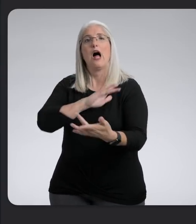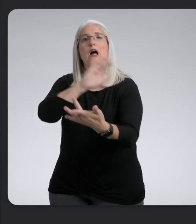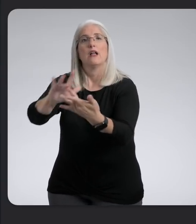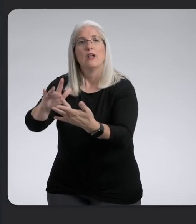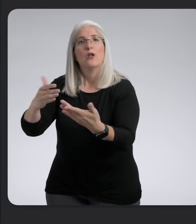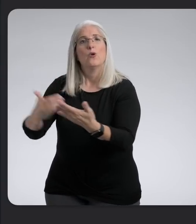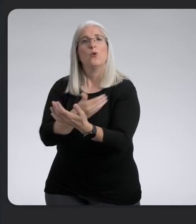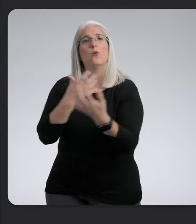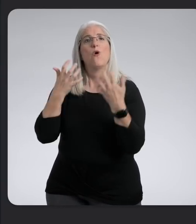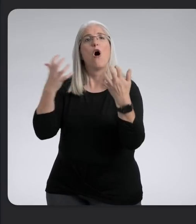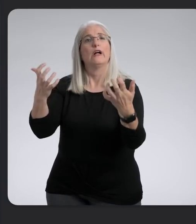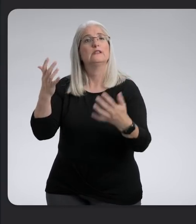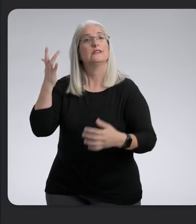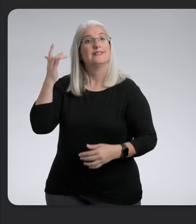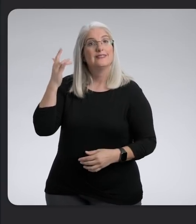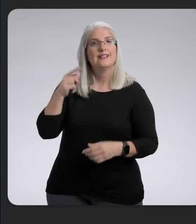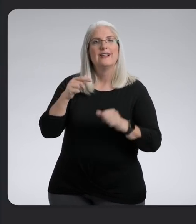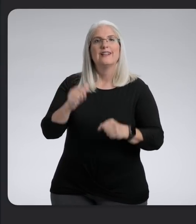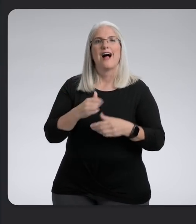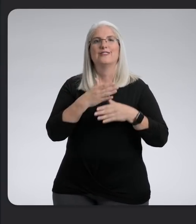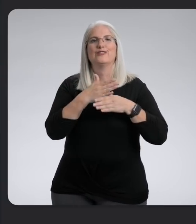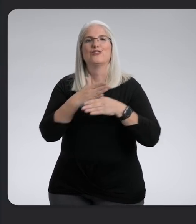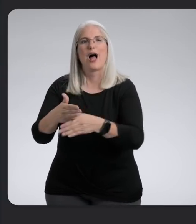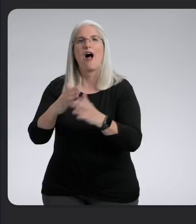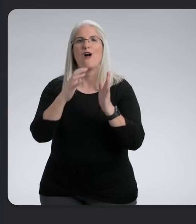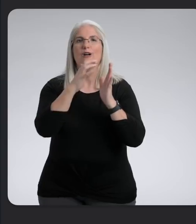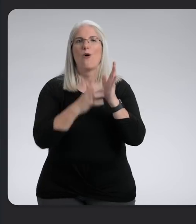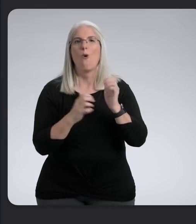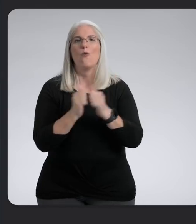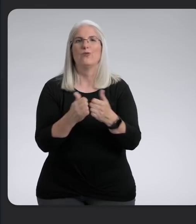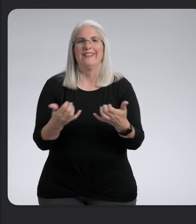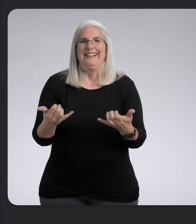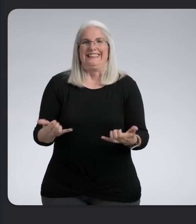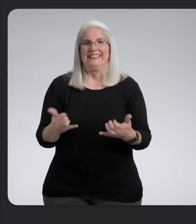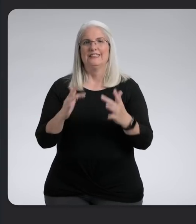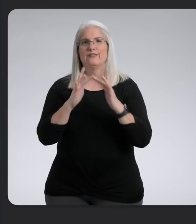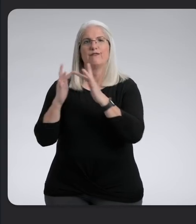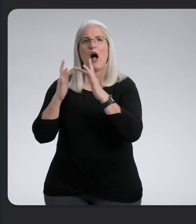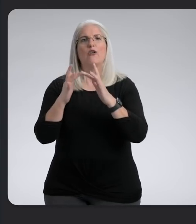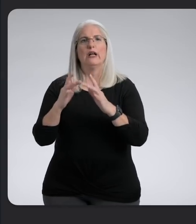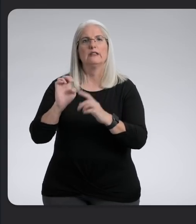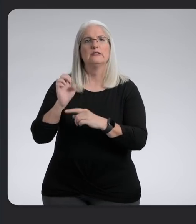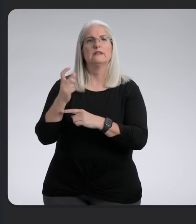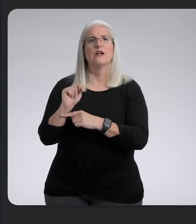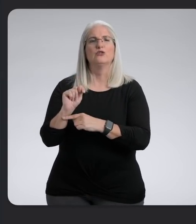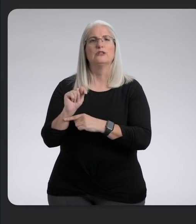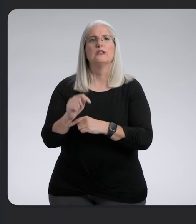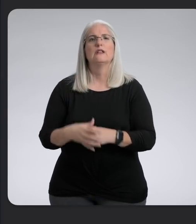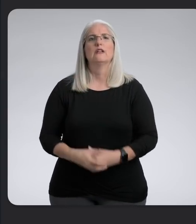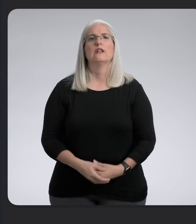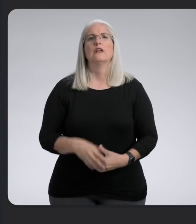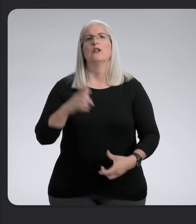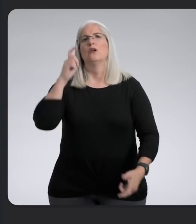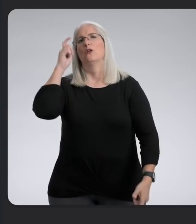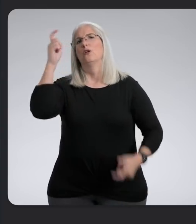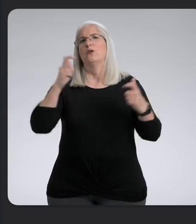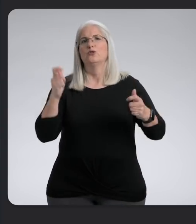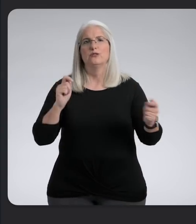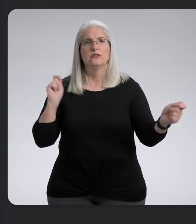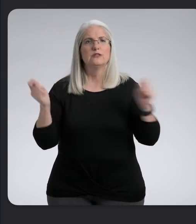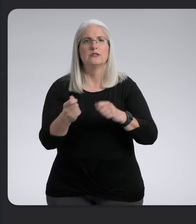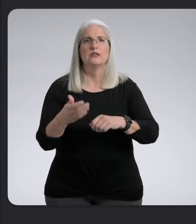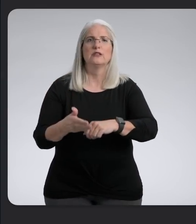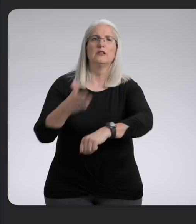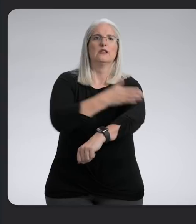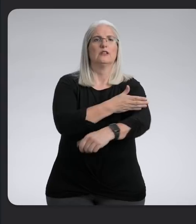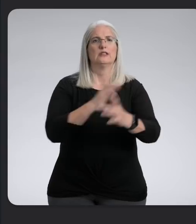with existing Safari web extensions. This is a huge year for Safari. A totally new tab design and